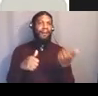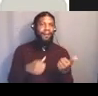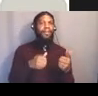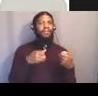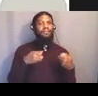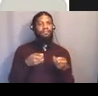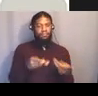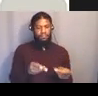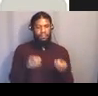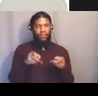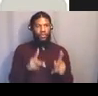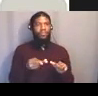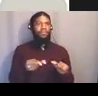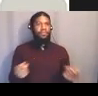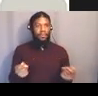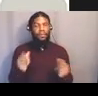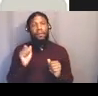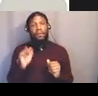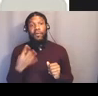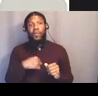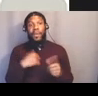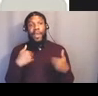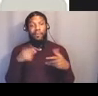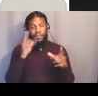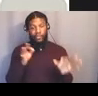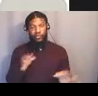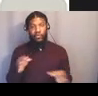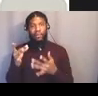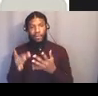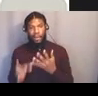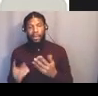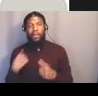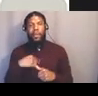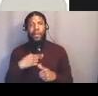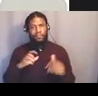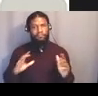here to push for